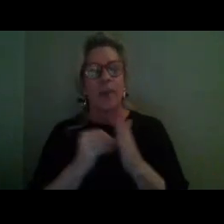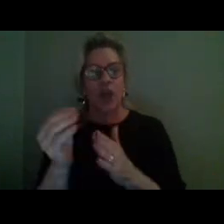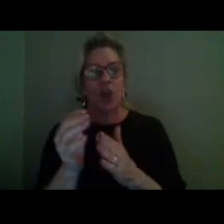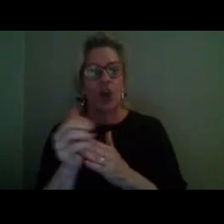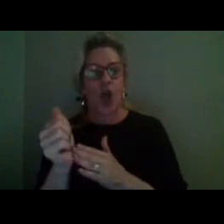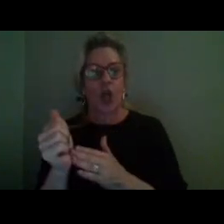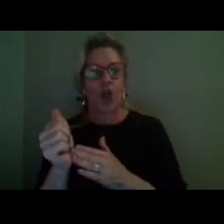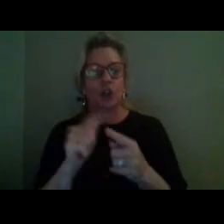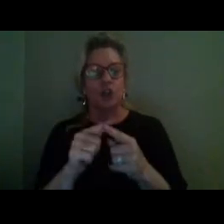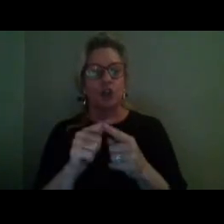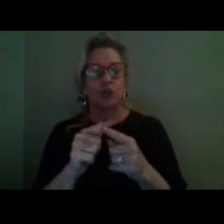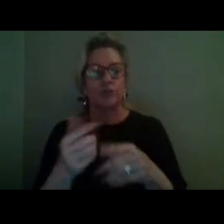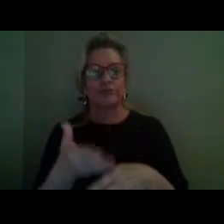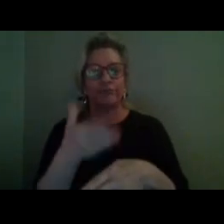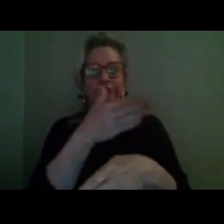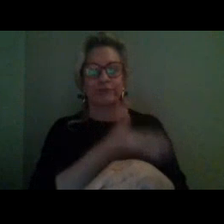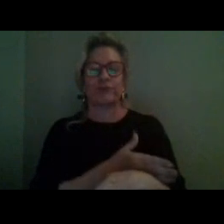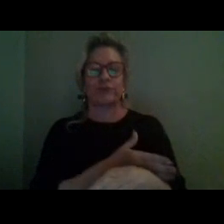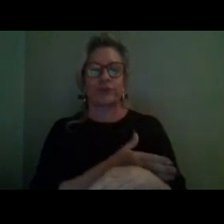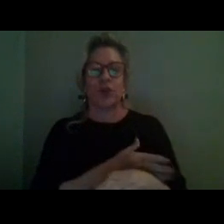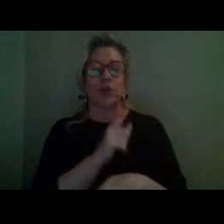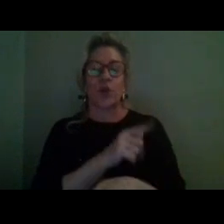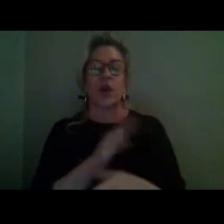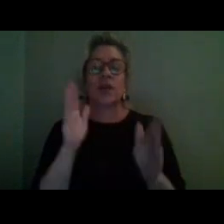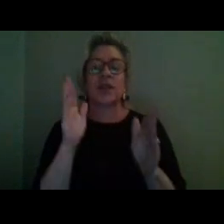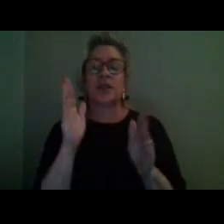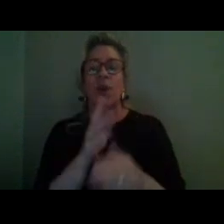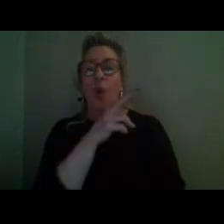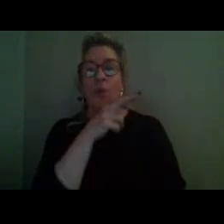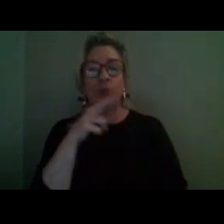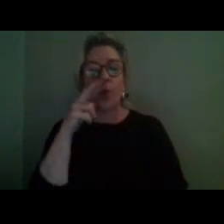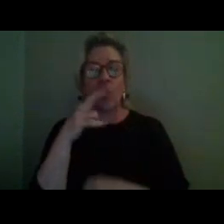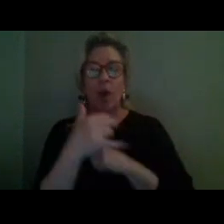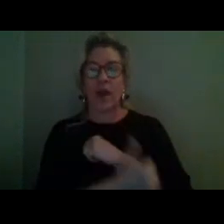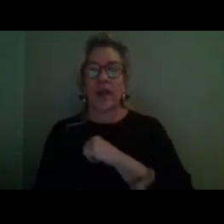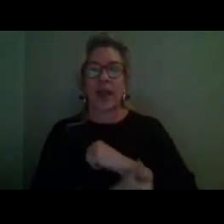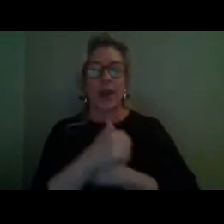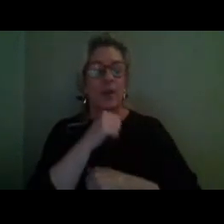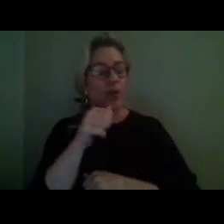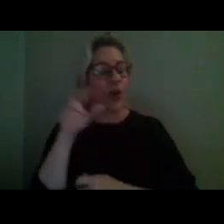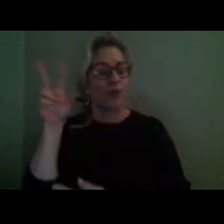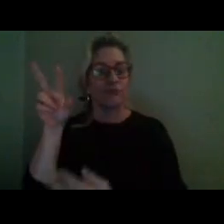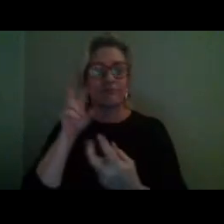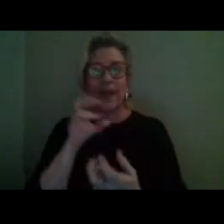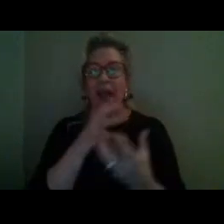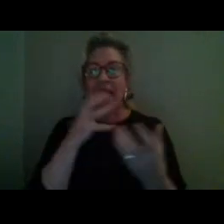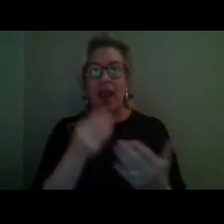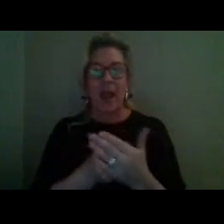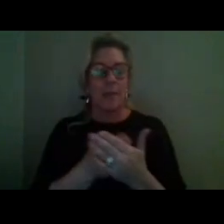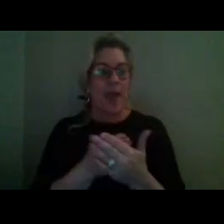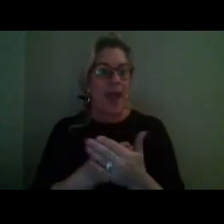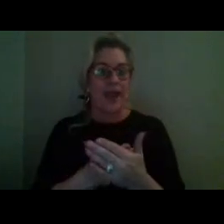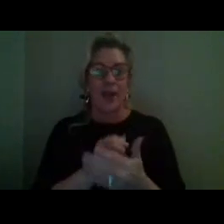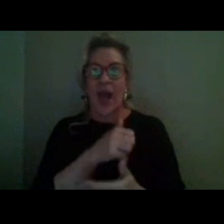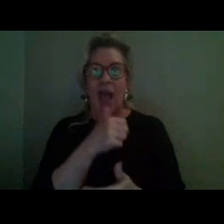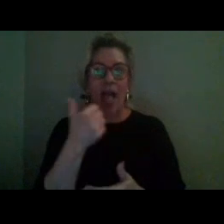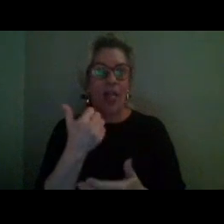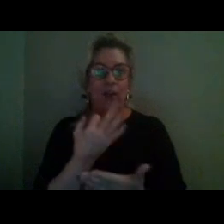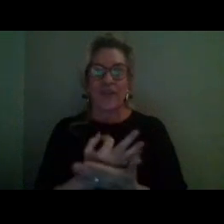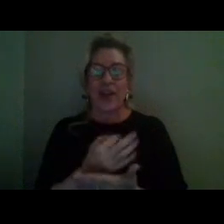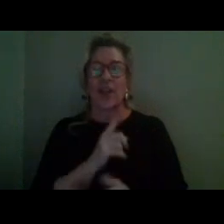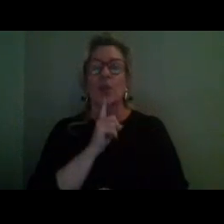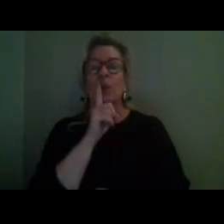project's leveraging criterion. As a small rural county, we do not receive large sums of CMAQ or other formula funding, and this